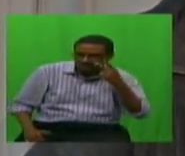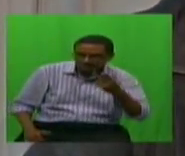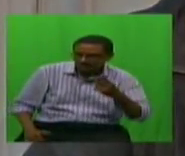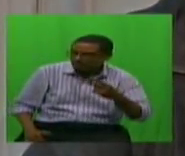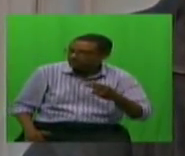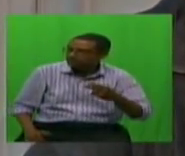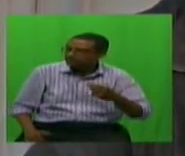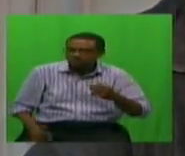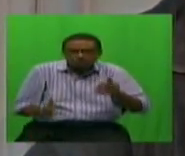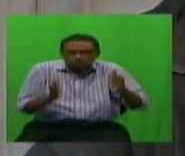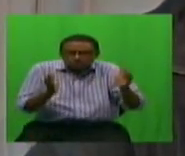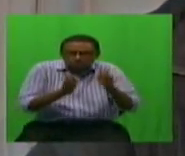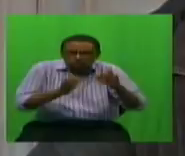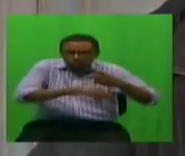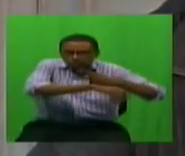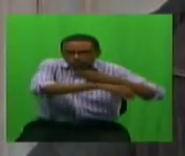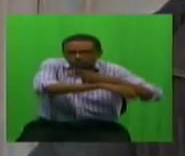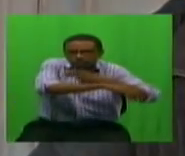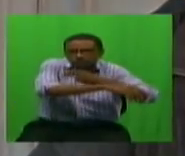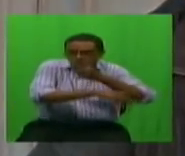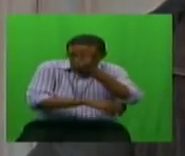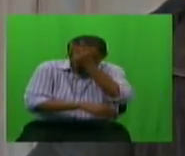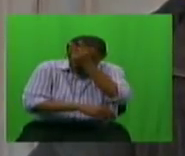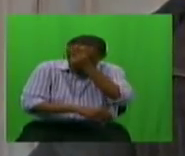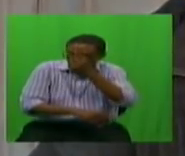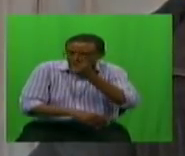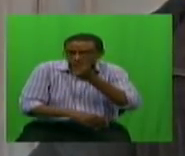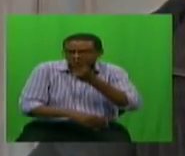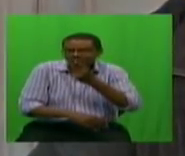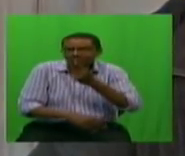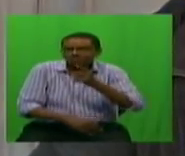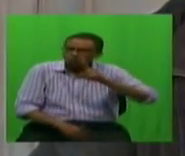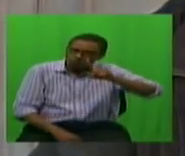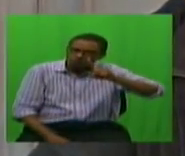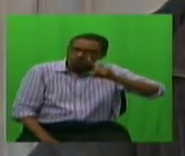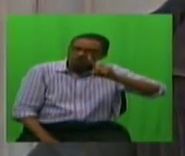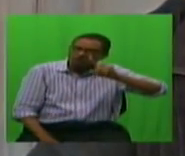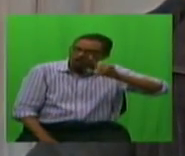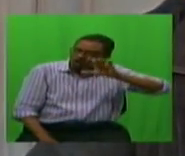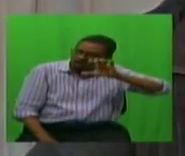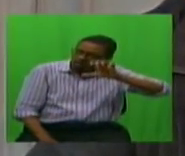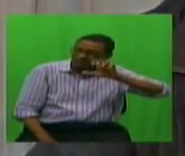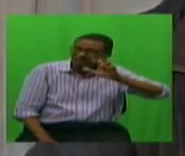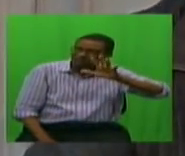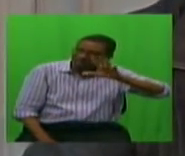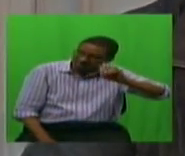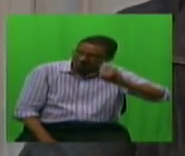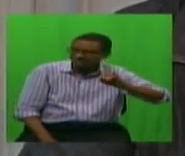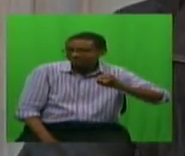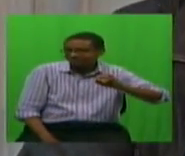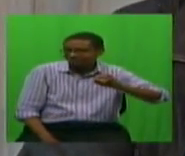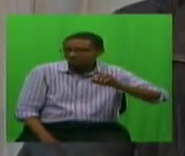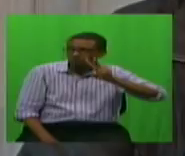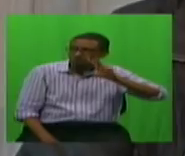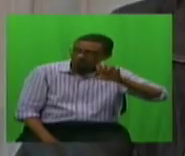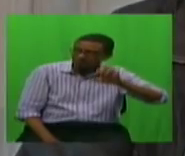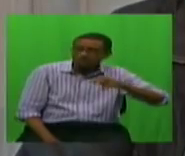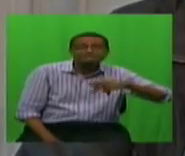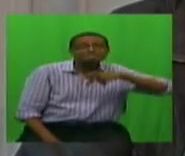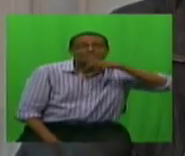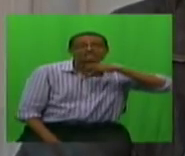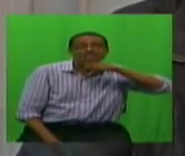small ruminants, sheep and goat, we're looking at 150 to 200. Pigs in the range of